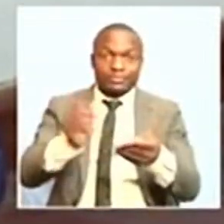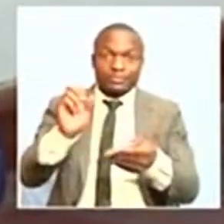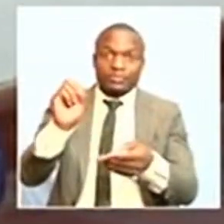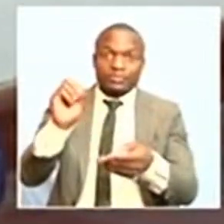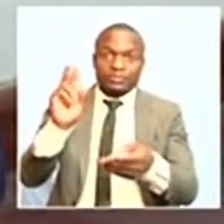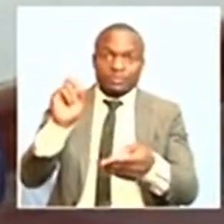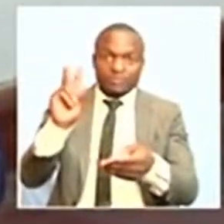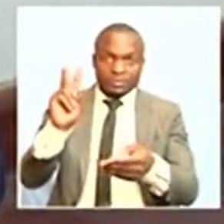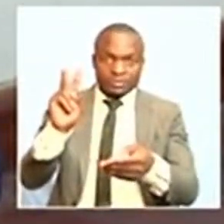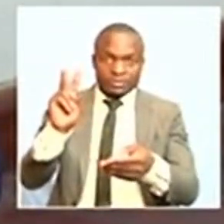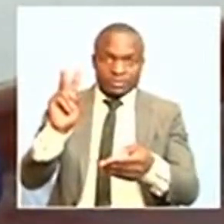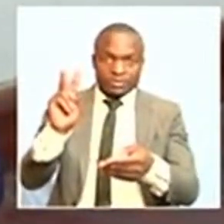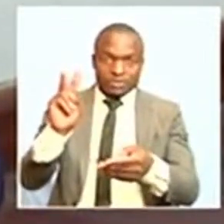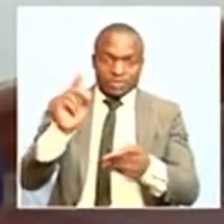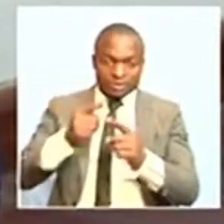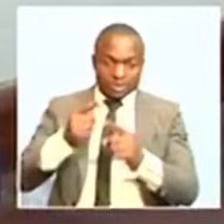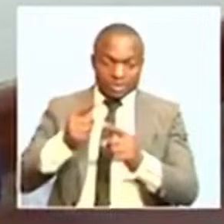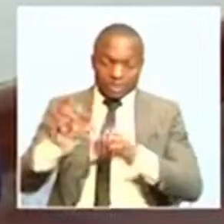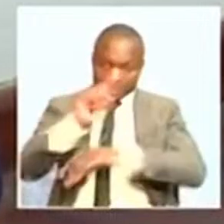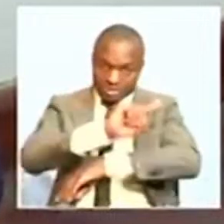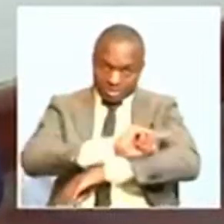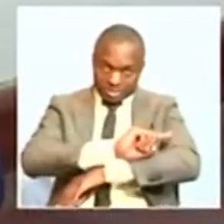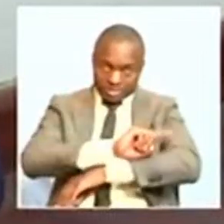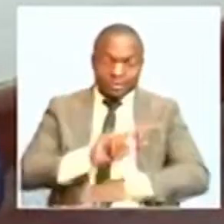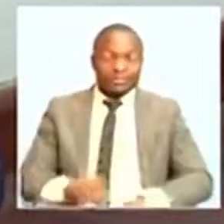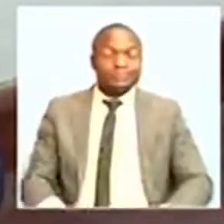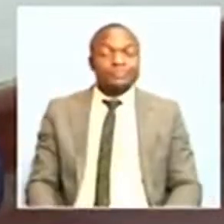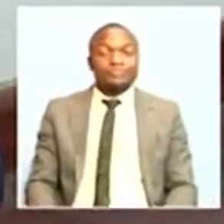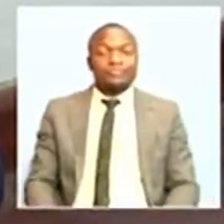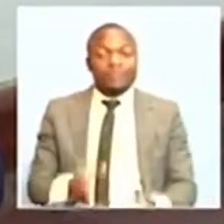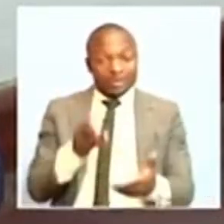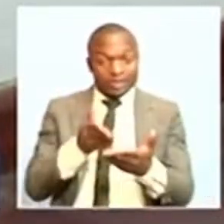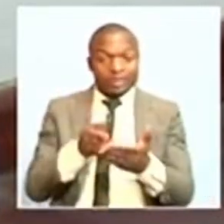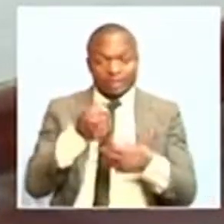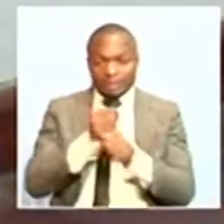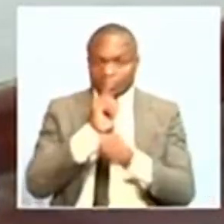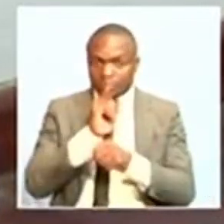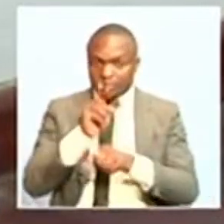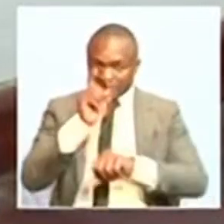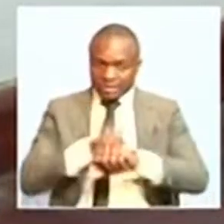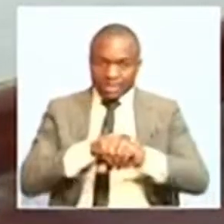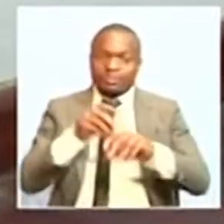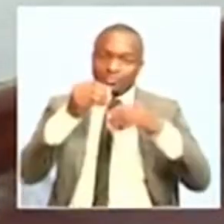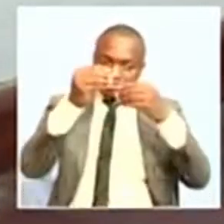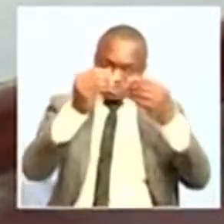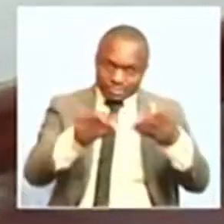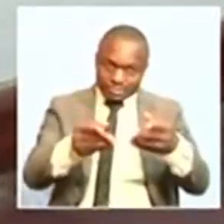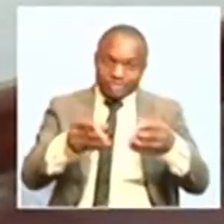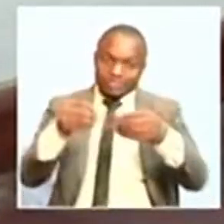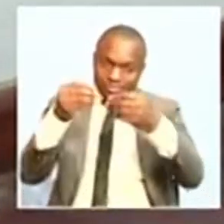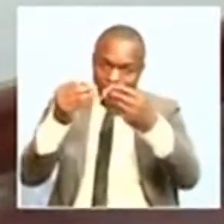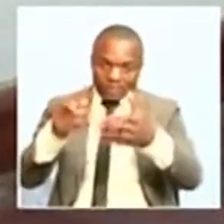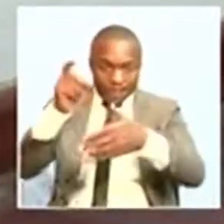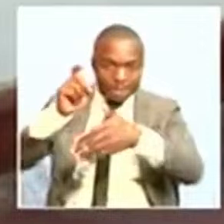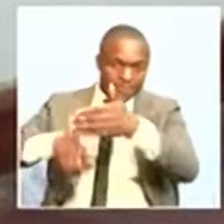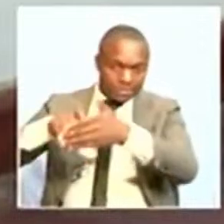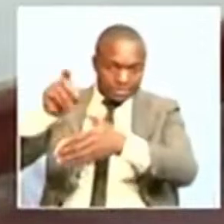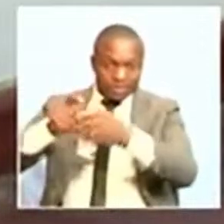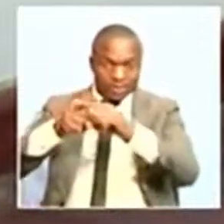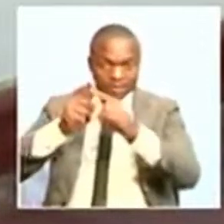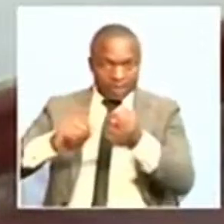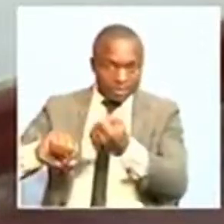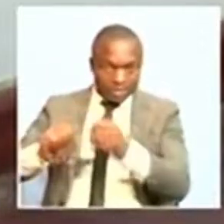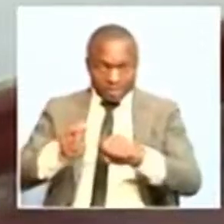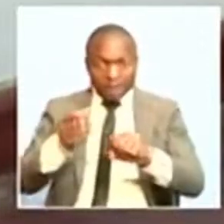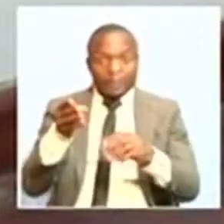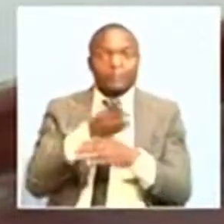day. So this will ensure timely remitting of withheld tax, but also it also protects